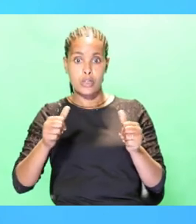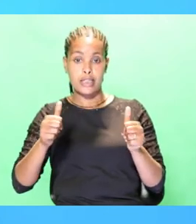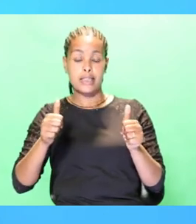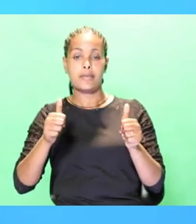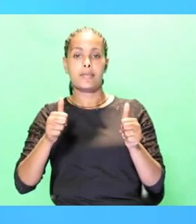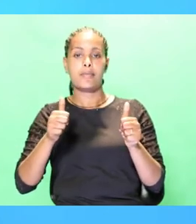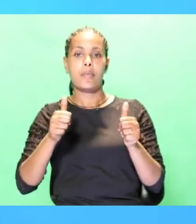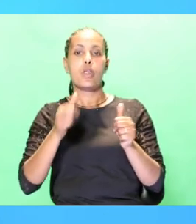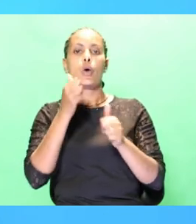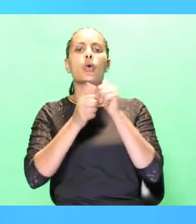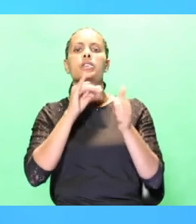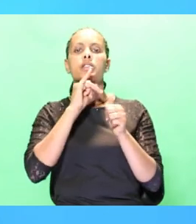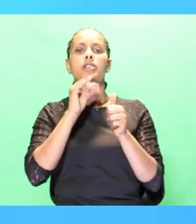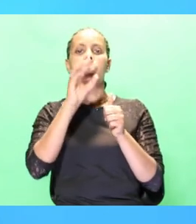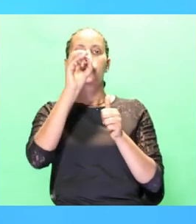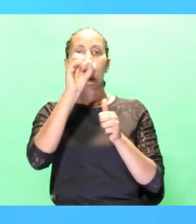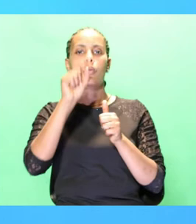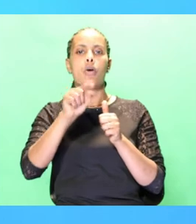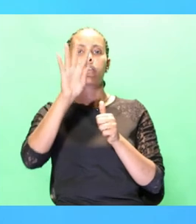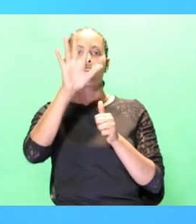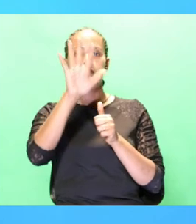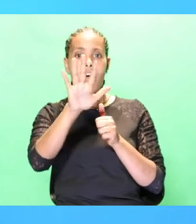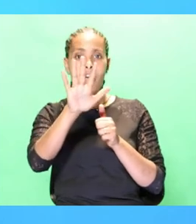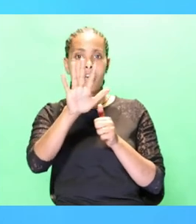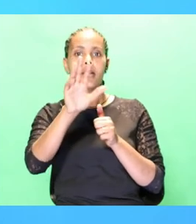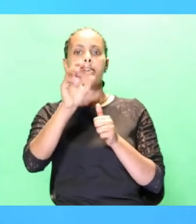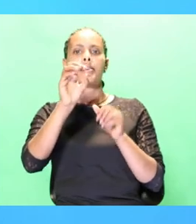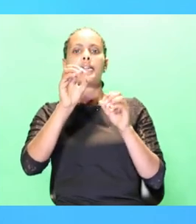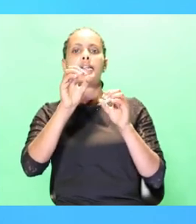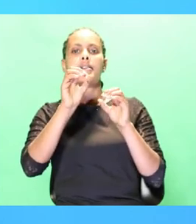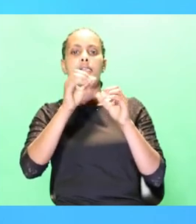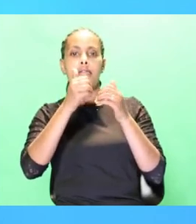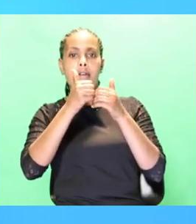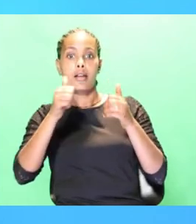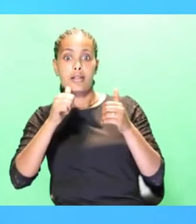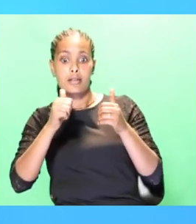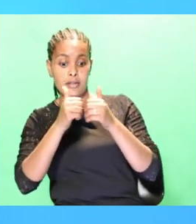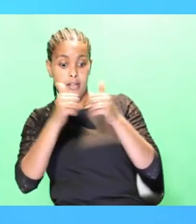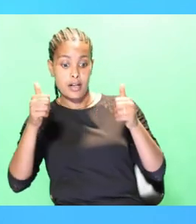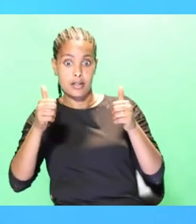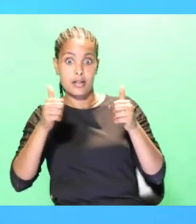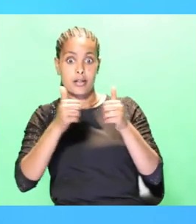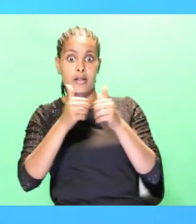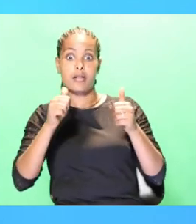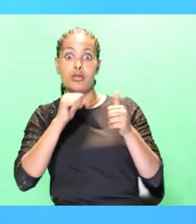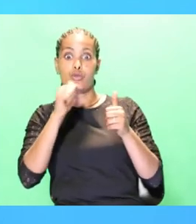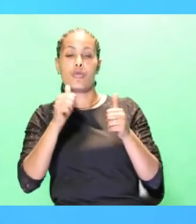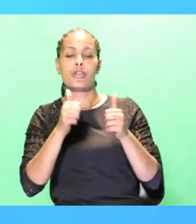number of mole of solute, which is 0.5 mole of non-dissociating,